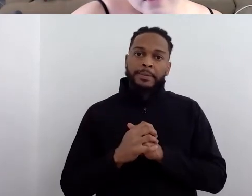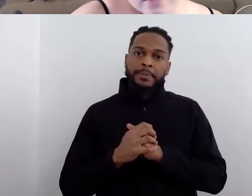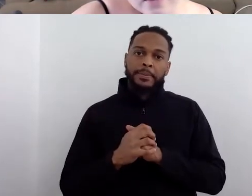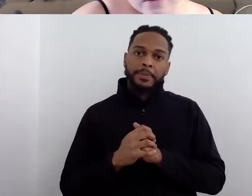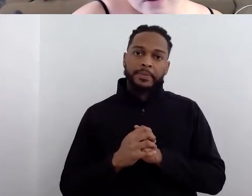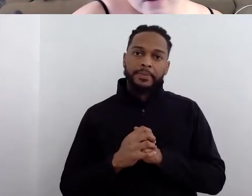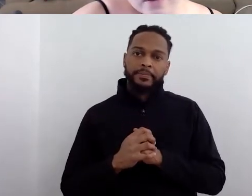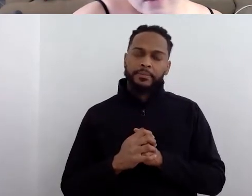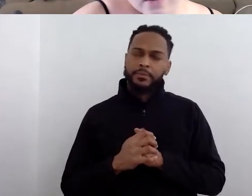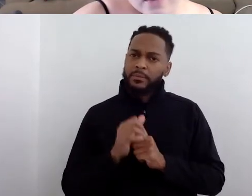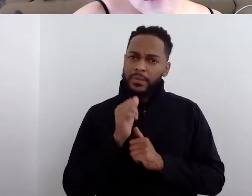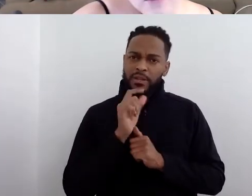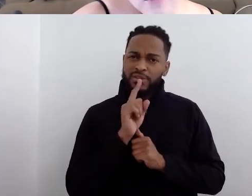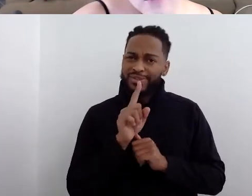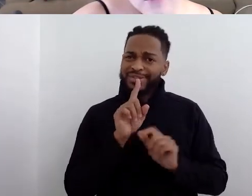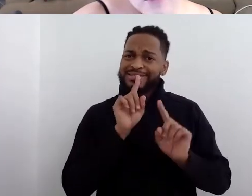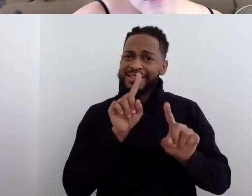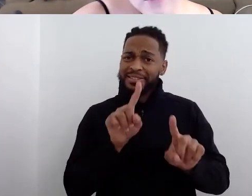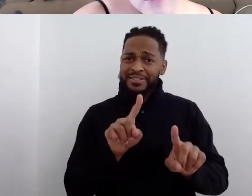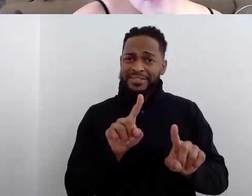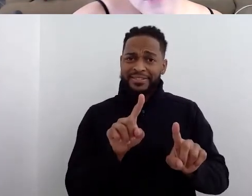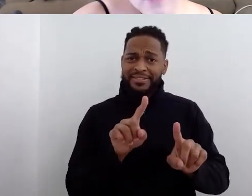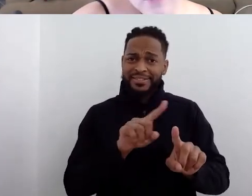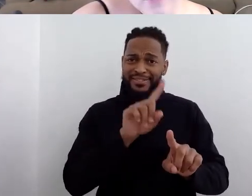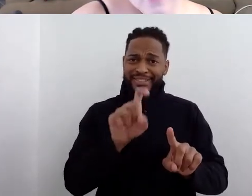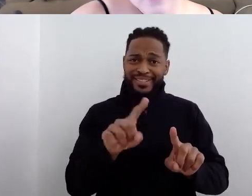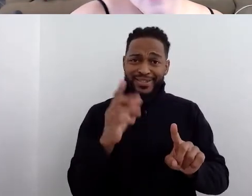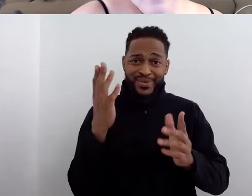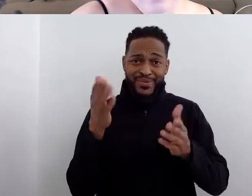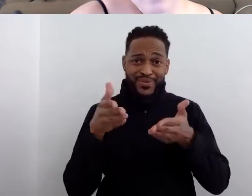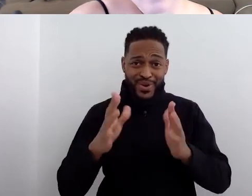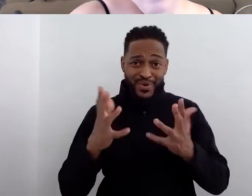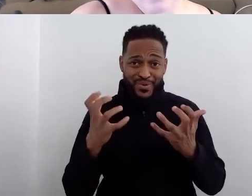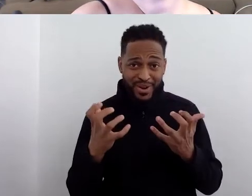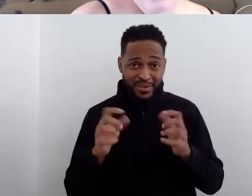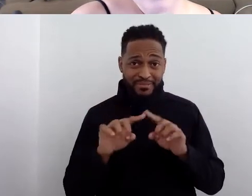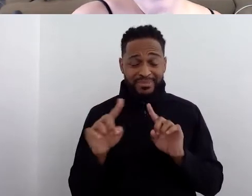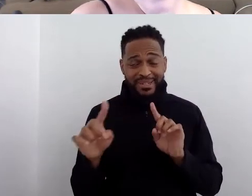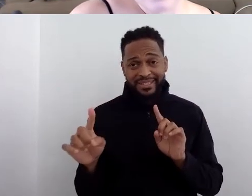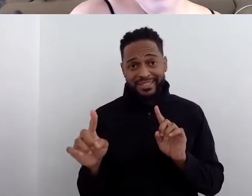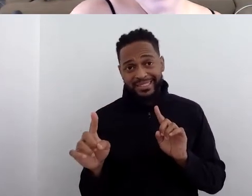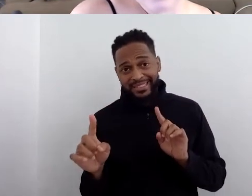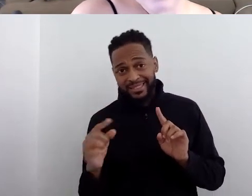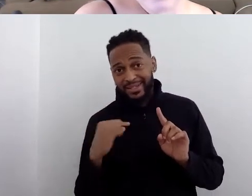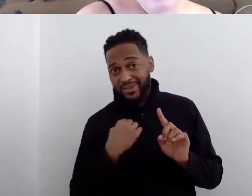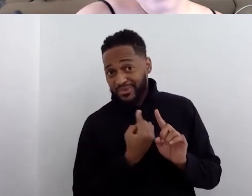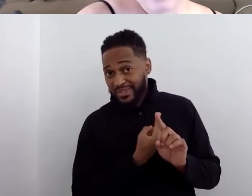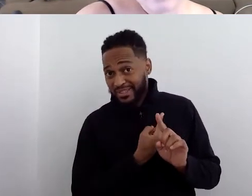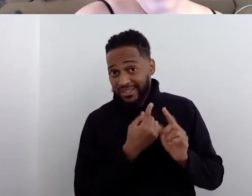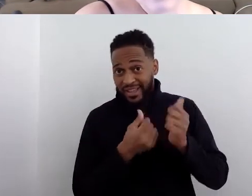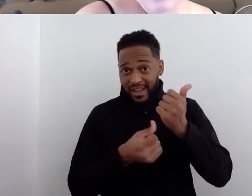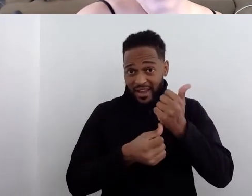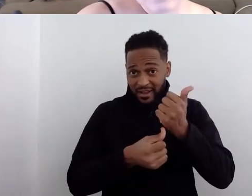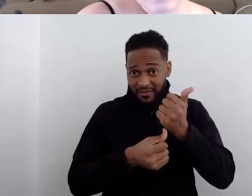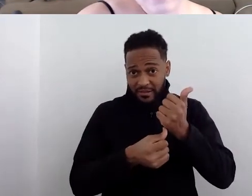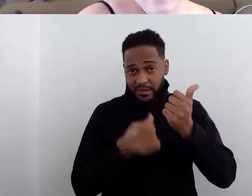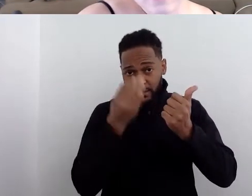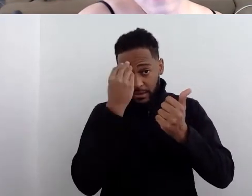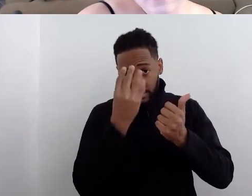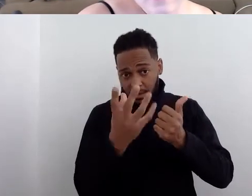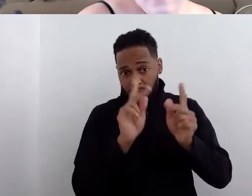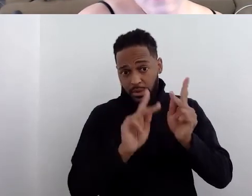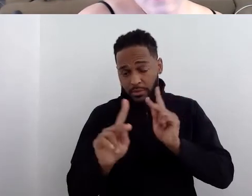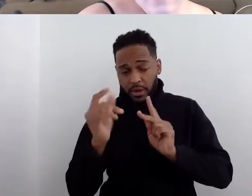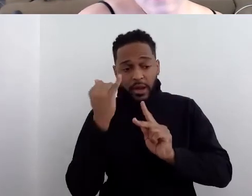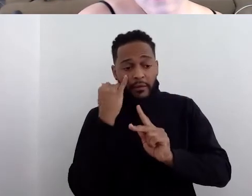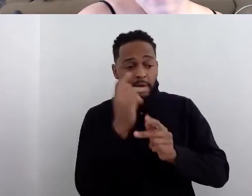I'm not sure I'm answering your question the way you want it. I mean, we advocate and we tell people what patients need. So if a patient needs to be